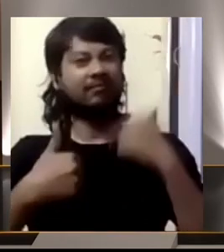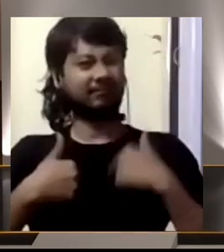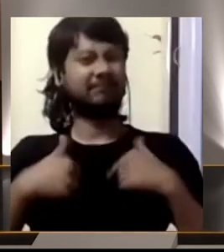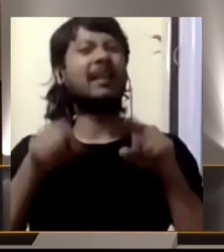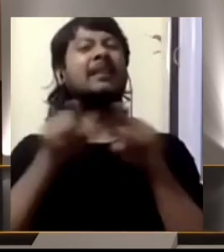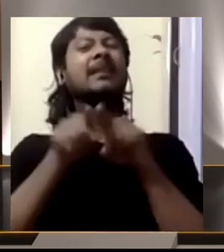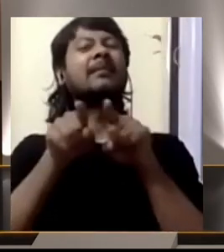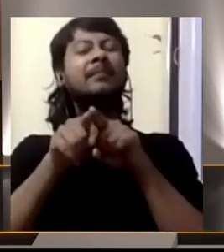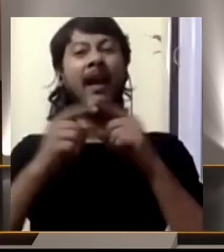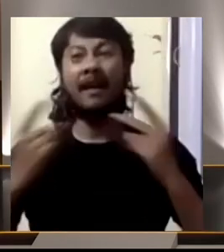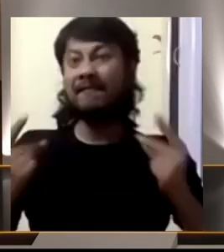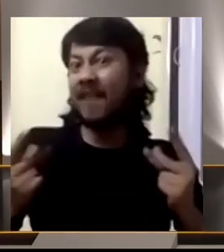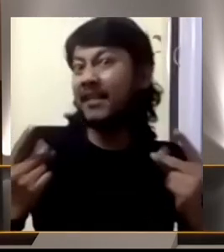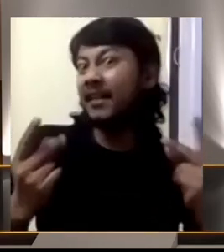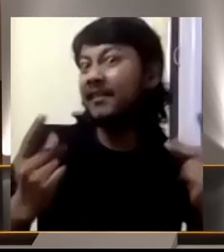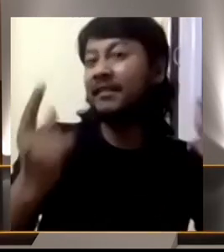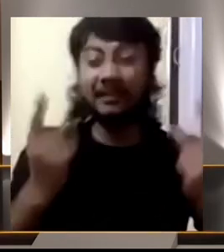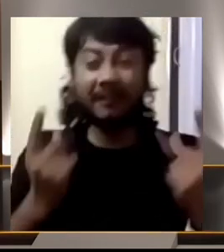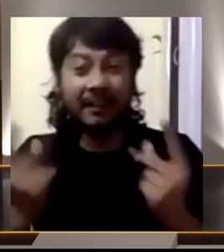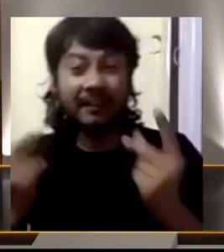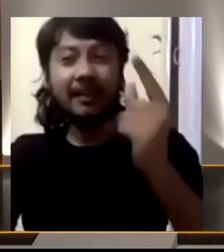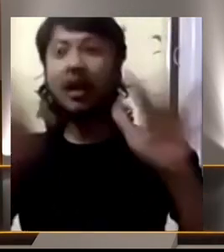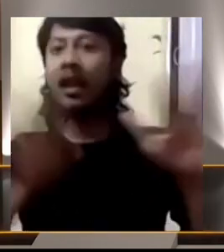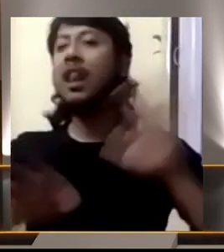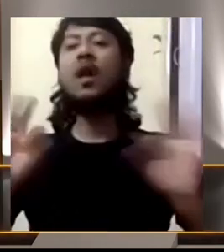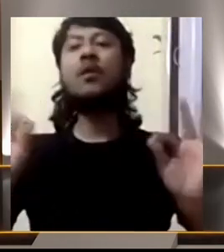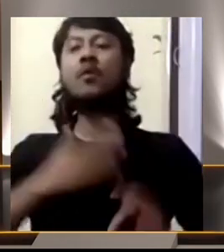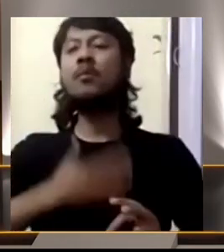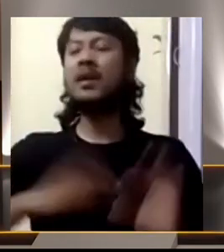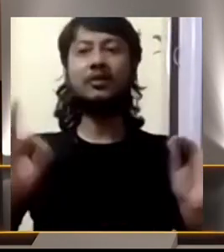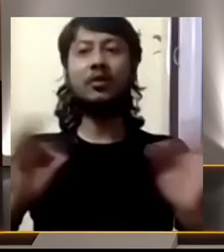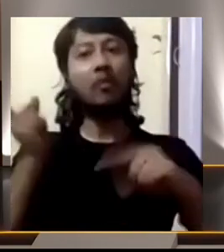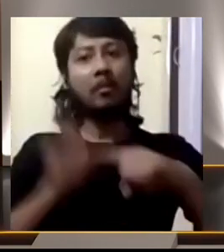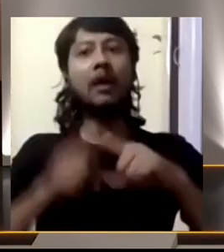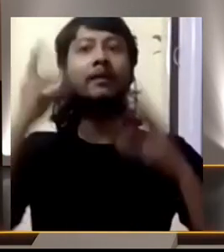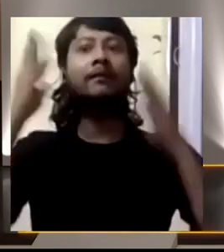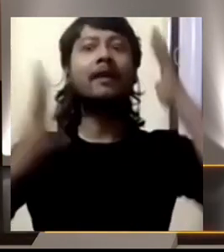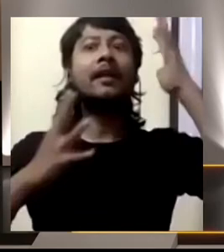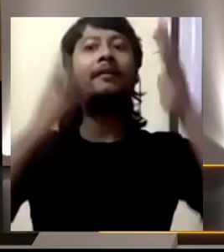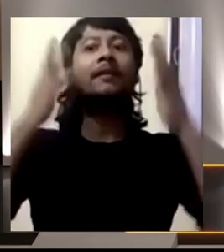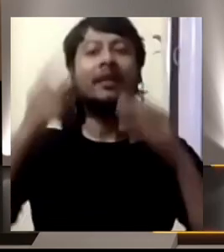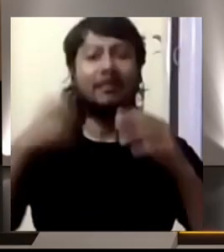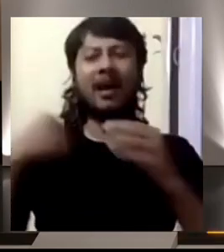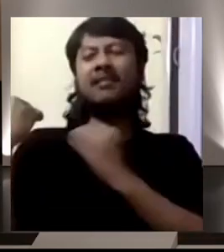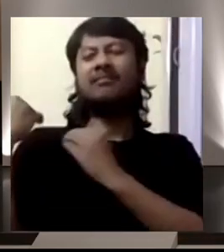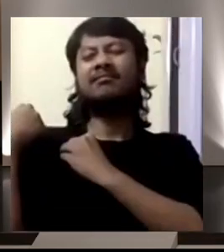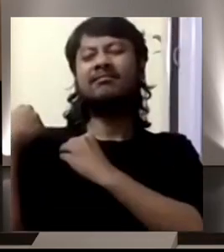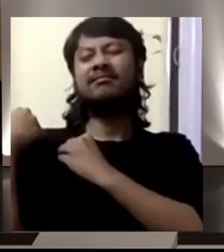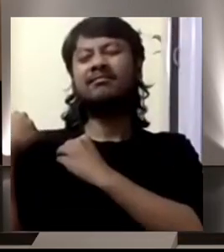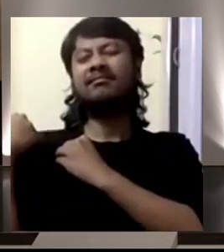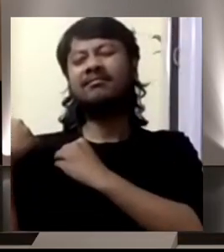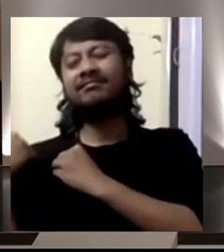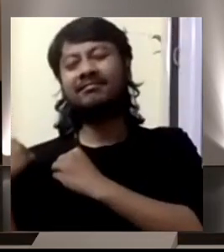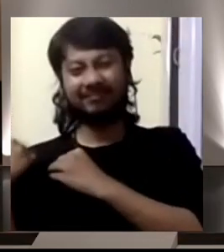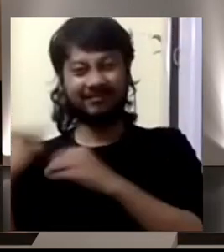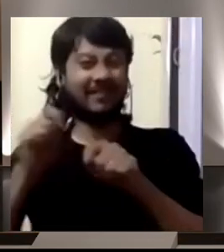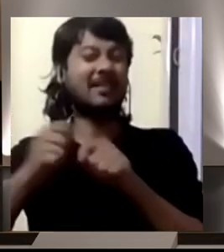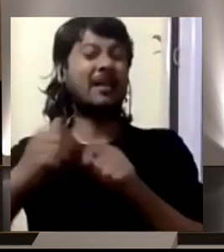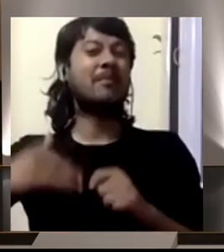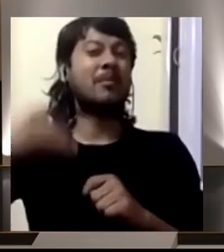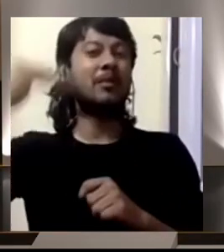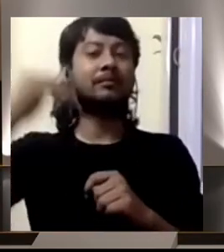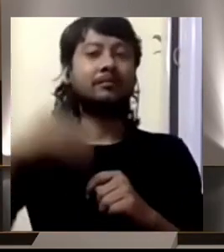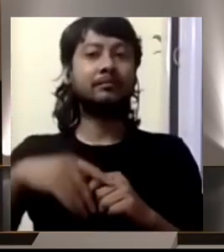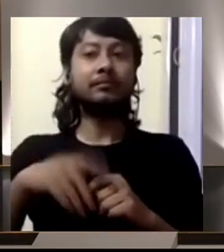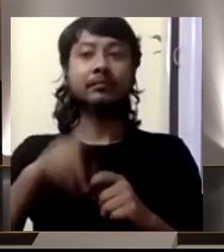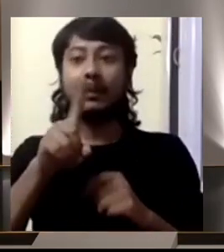life got faster and more demanding. Now, one thing I know is that hurry and worry